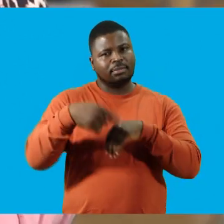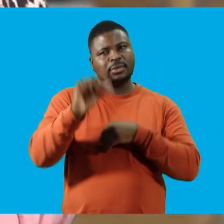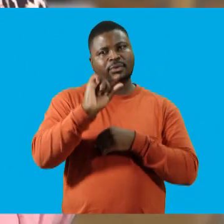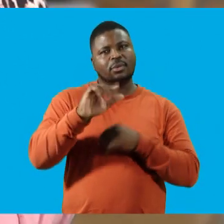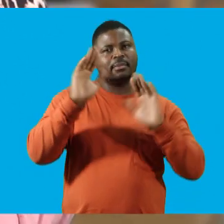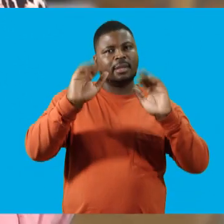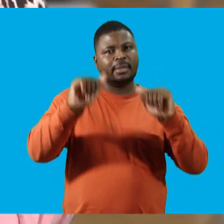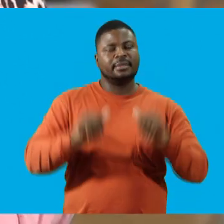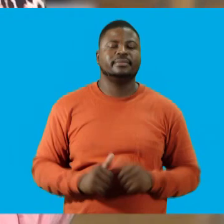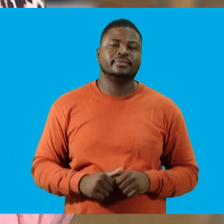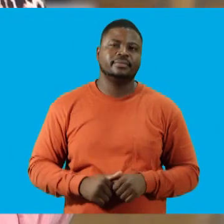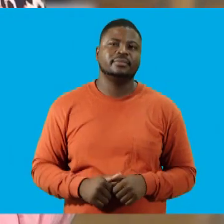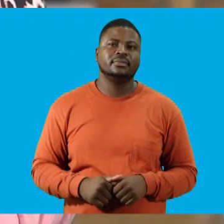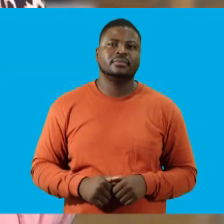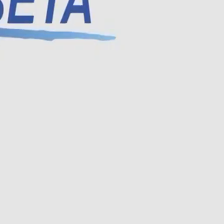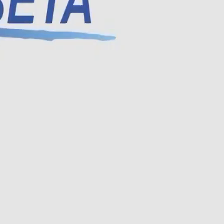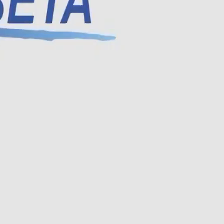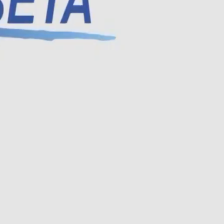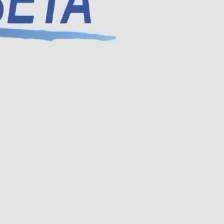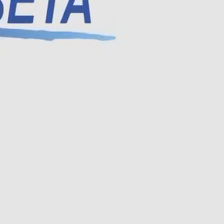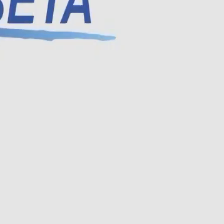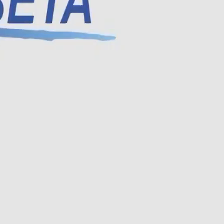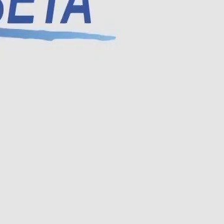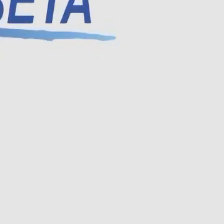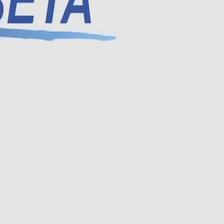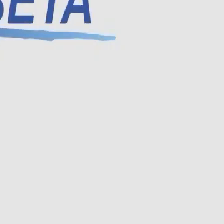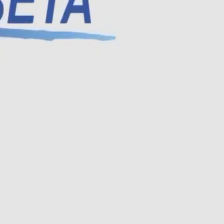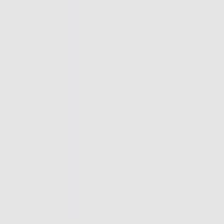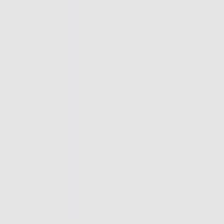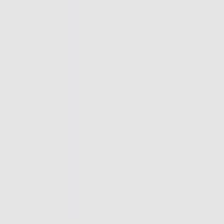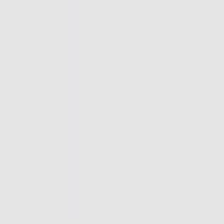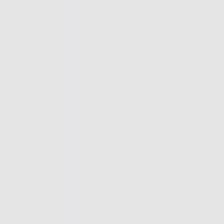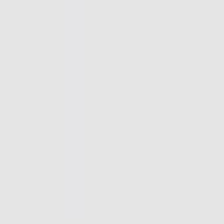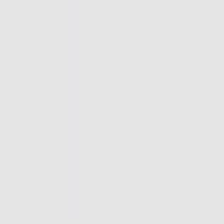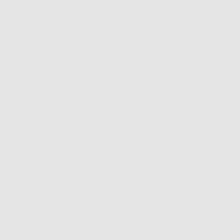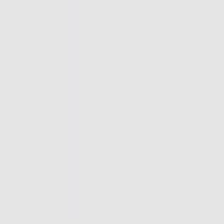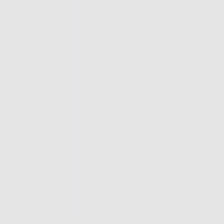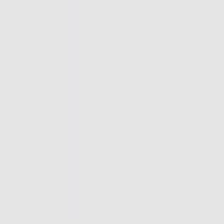to see you again sometime soon. Goodbye.